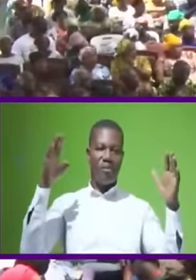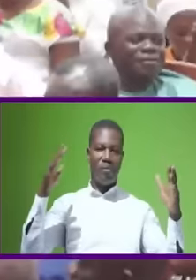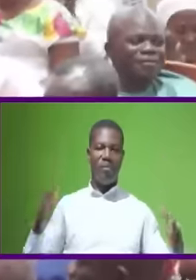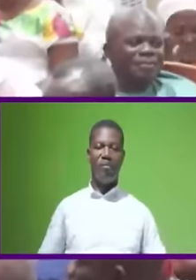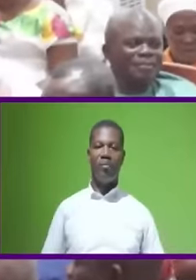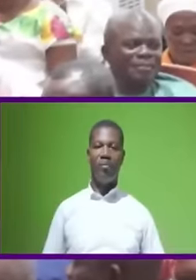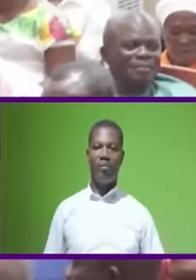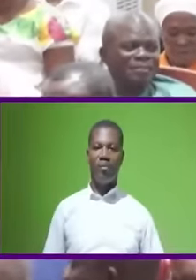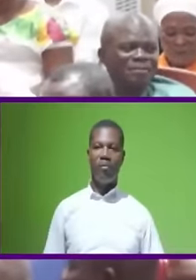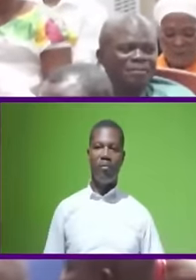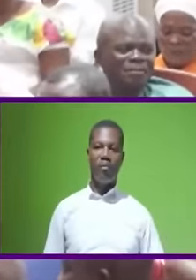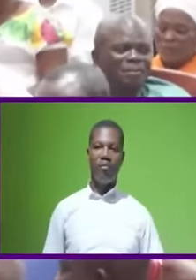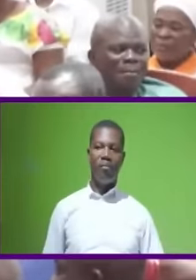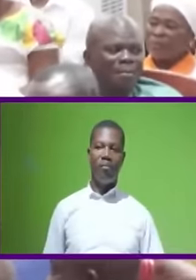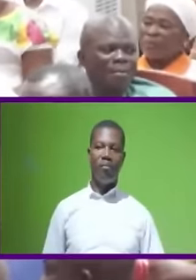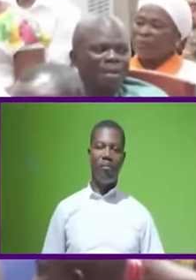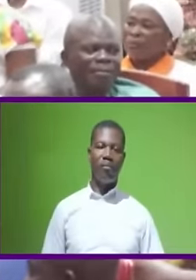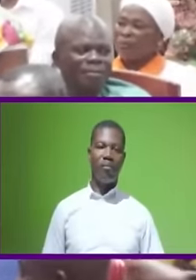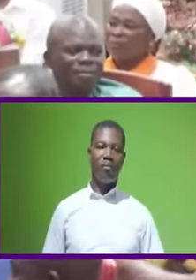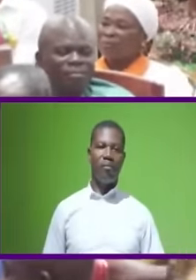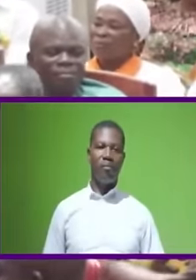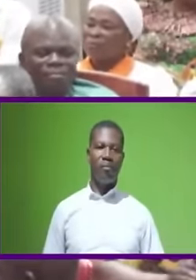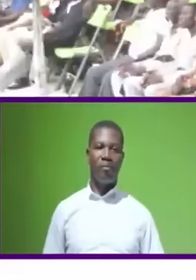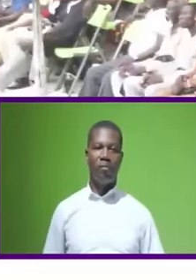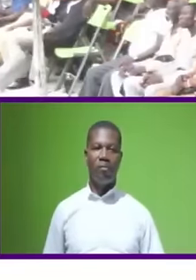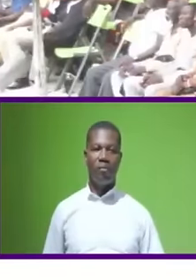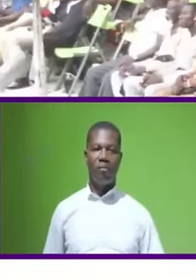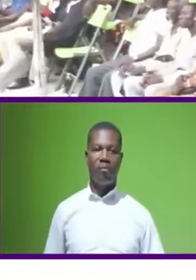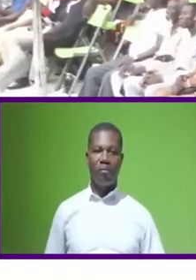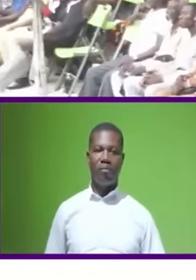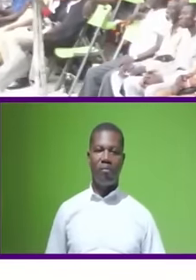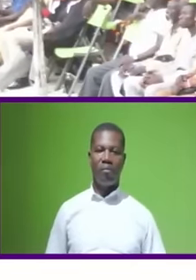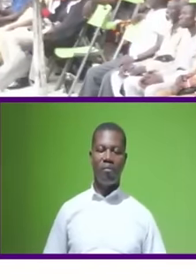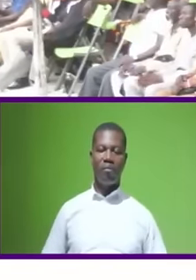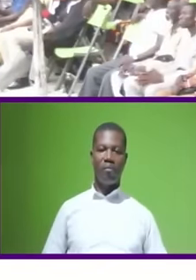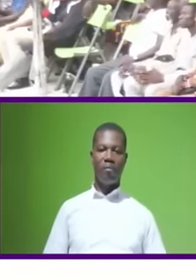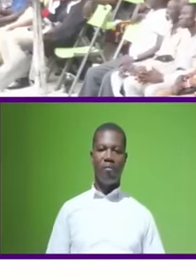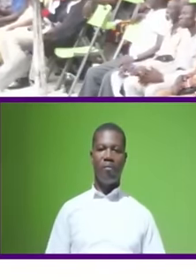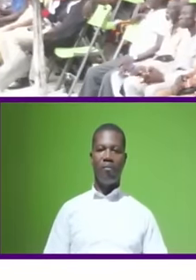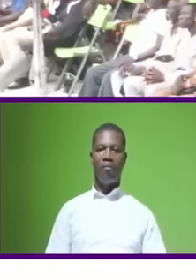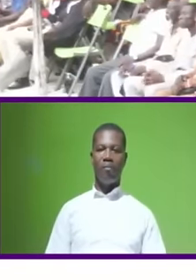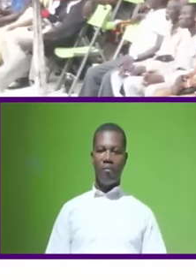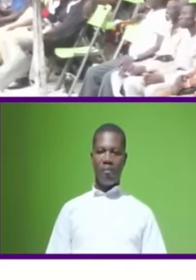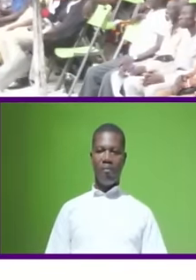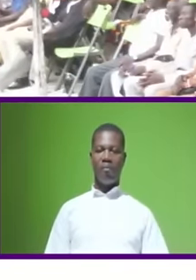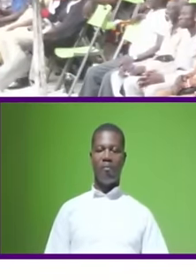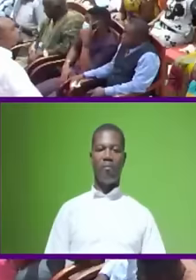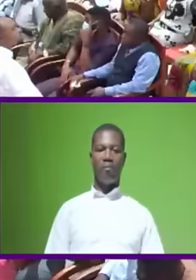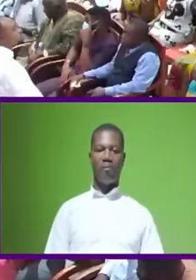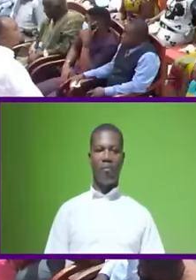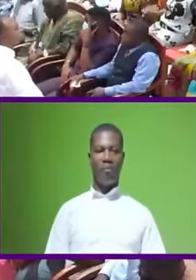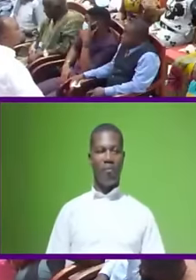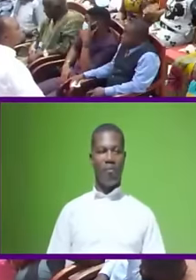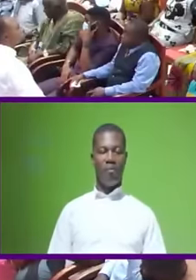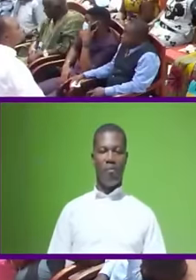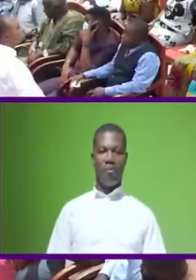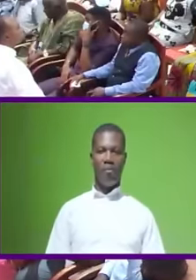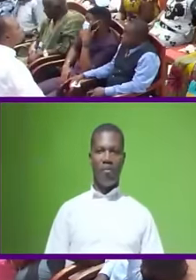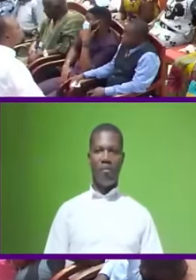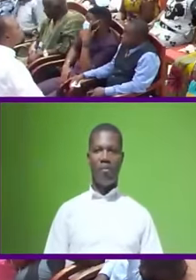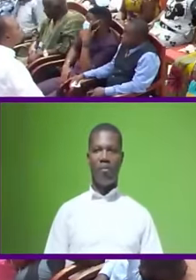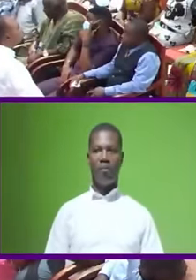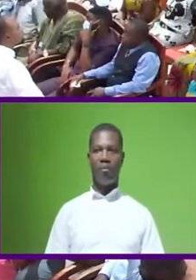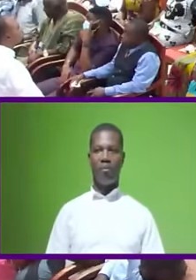that we do not use church money to support church members. I want you to learn from me and make me your senior. Let's look at where I am coming